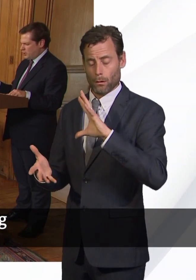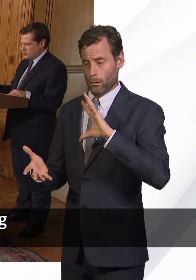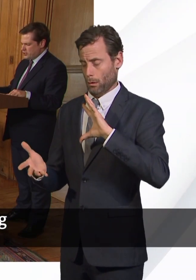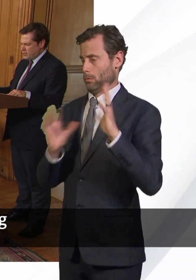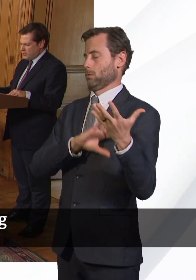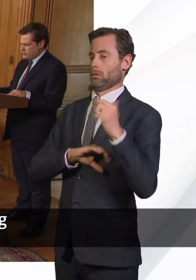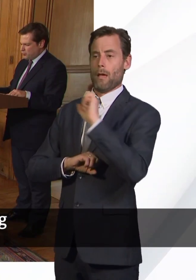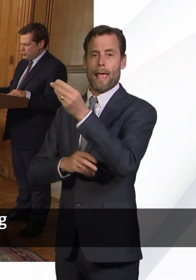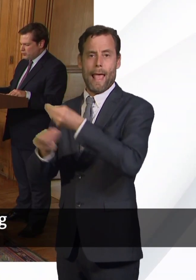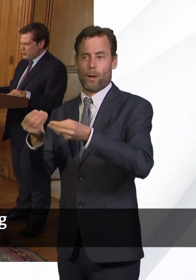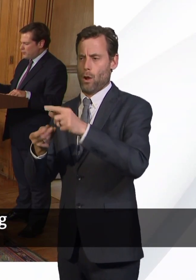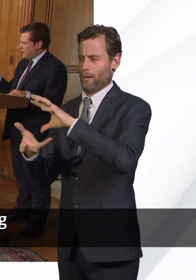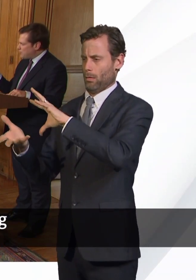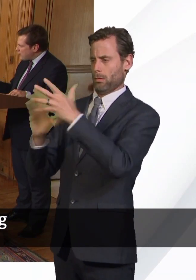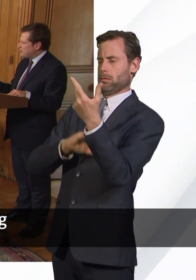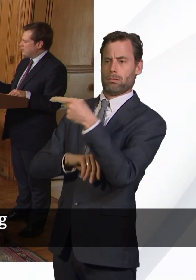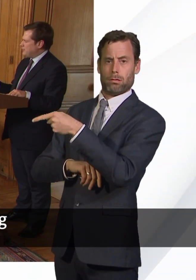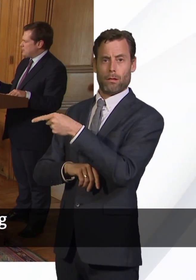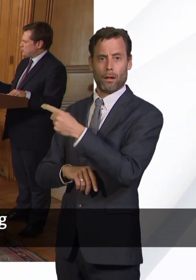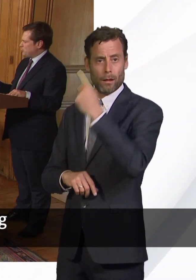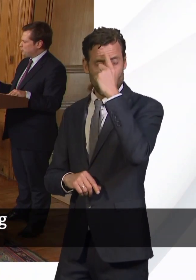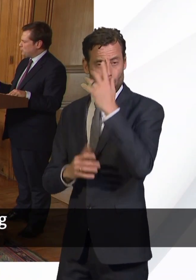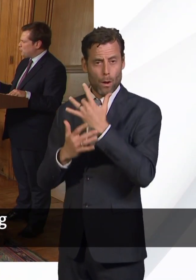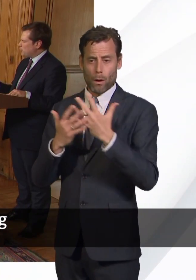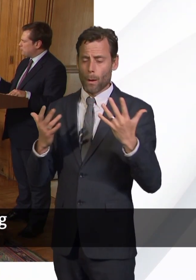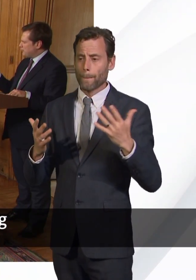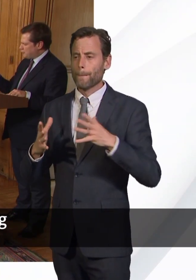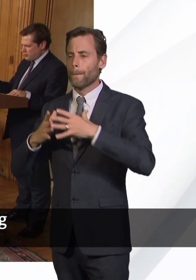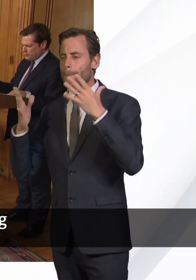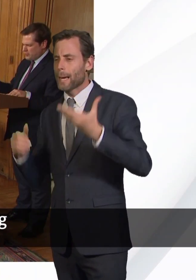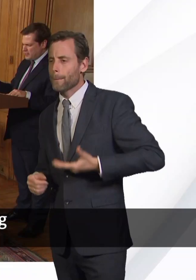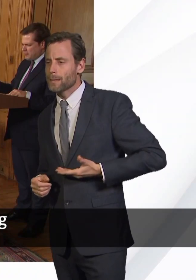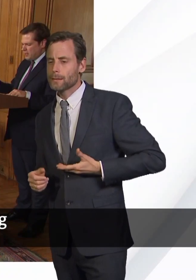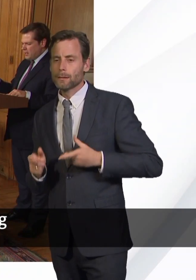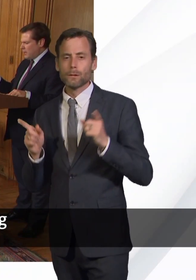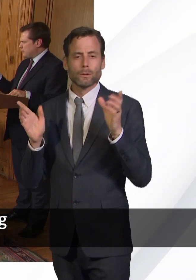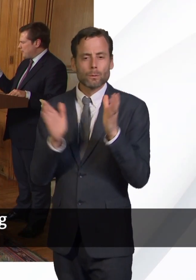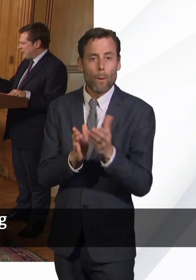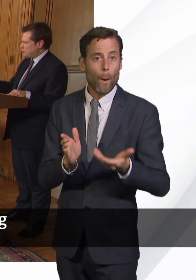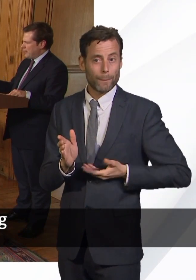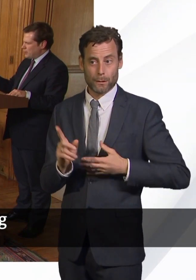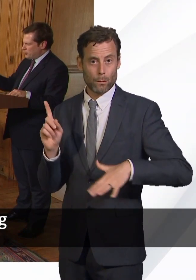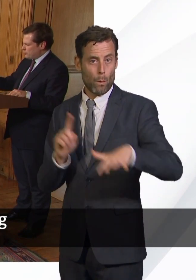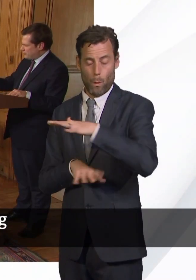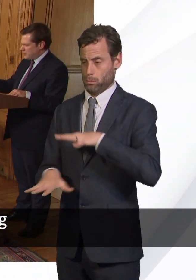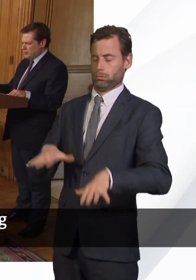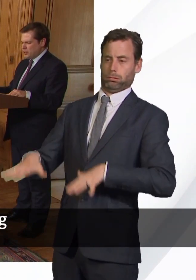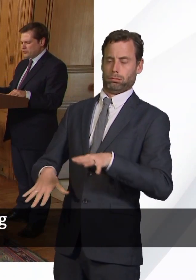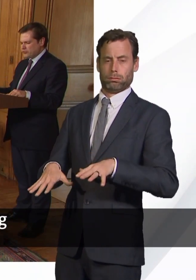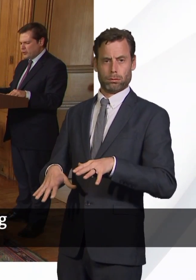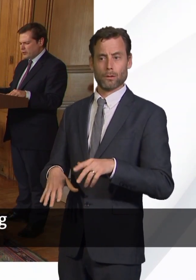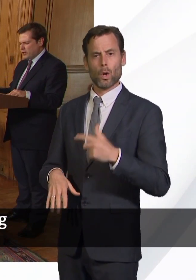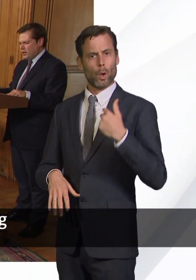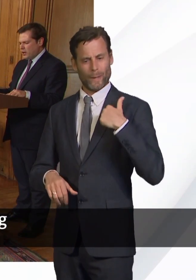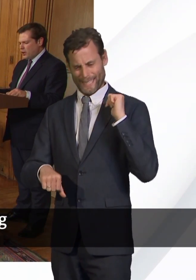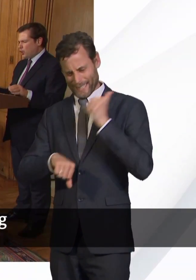businesses, large and small. The unprecedented measures that we've brought forward, from the furlough scheme to the bounce-back loans, the CBIL loans